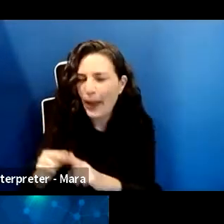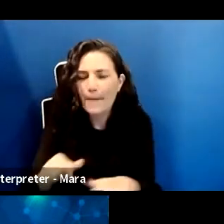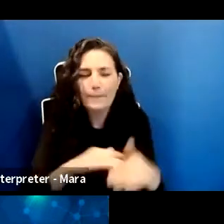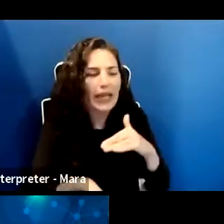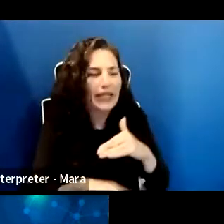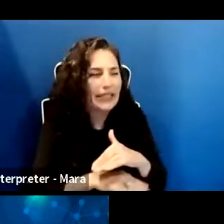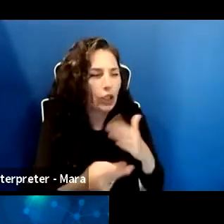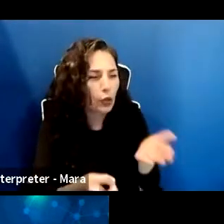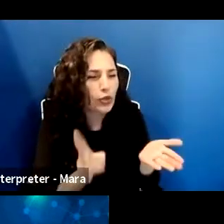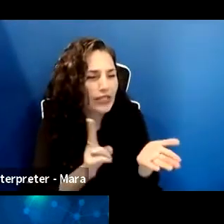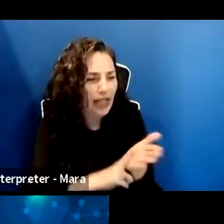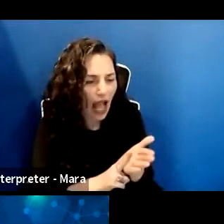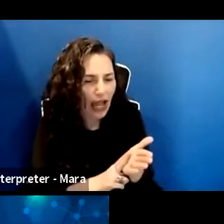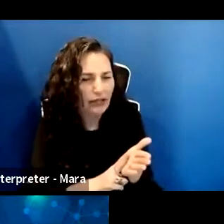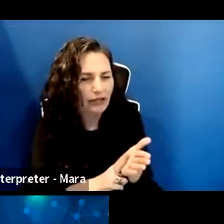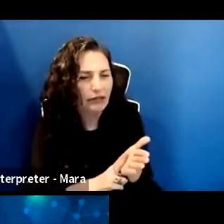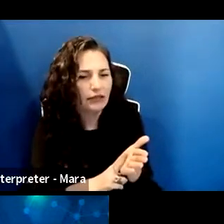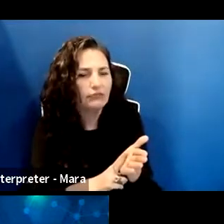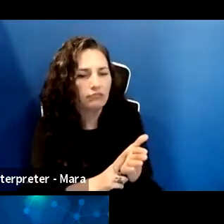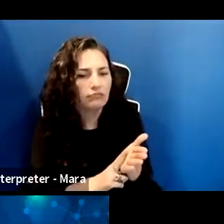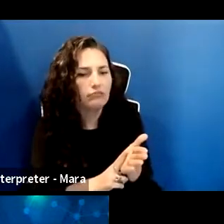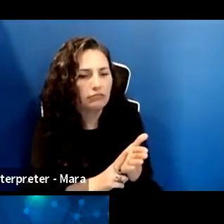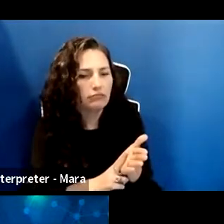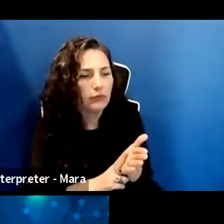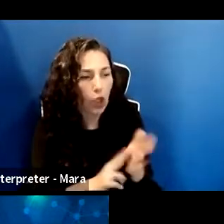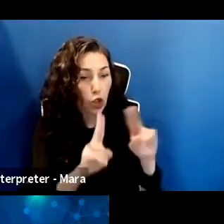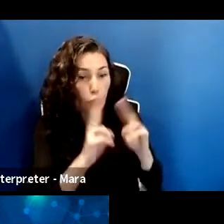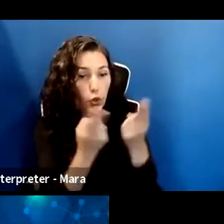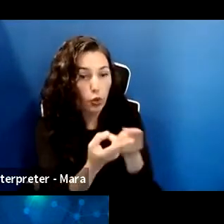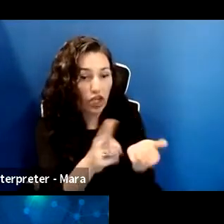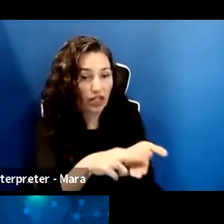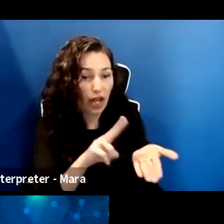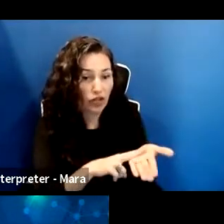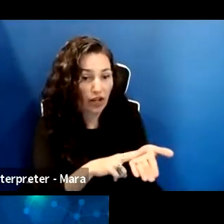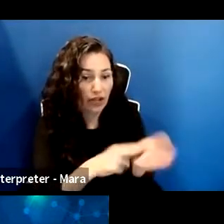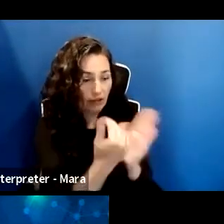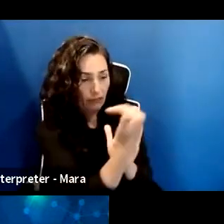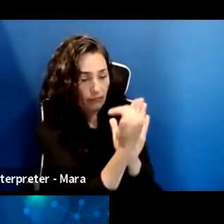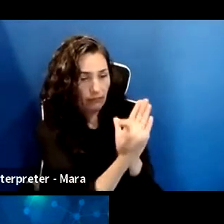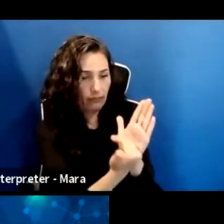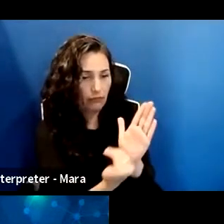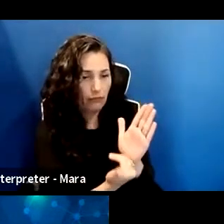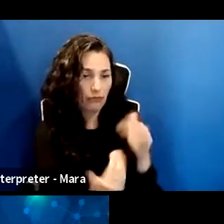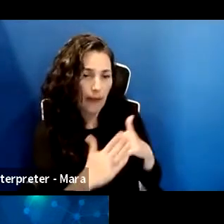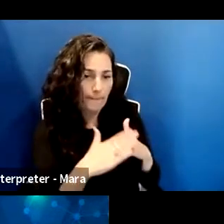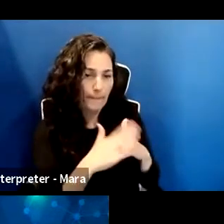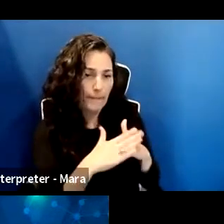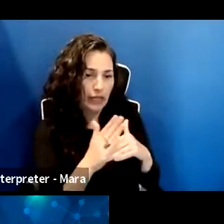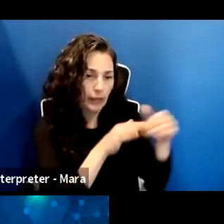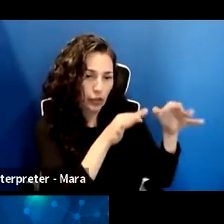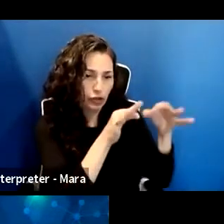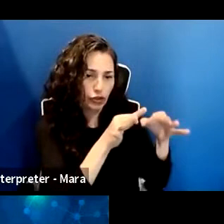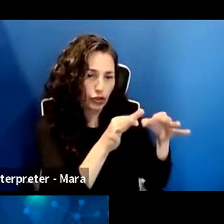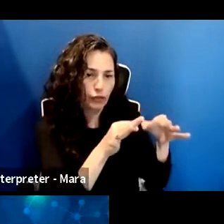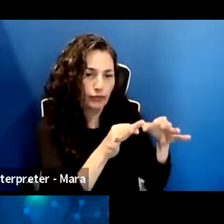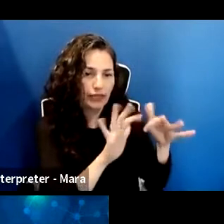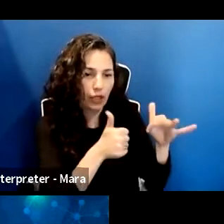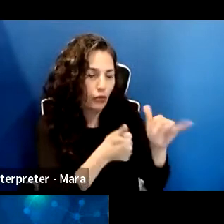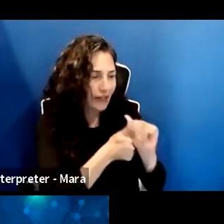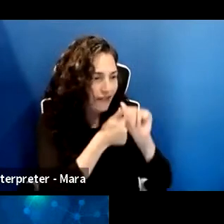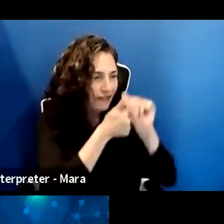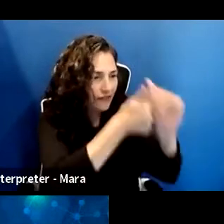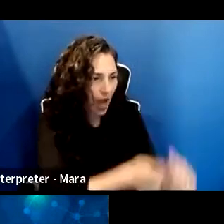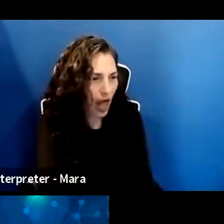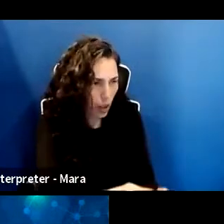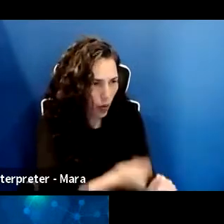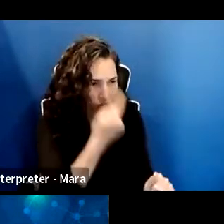the union that sets out the minimum terms and conditions that are going to apply to SAG-AFTRA covered performers on your production. The